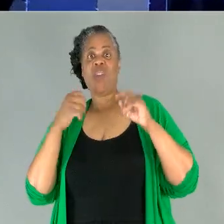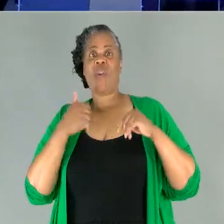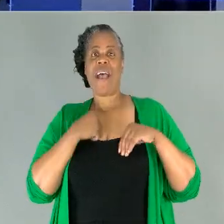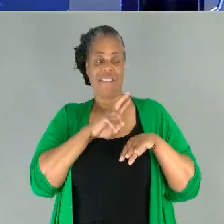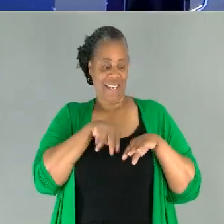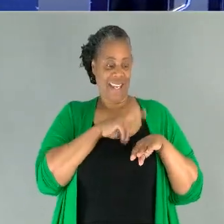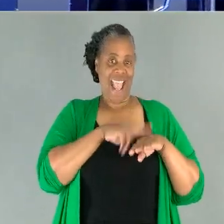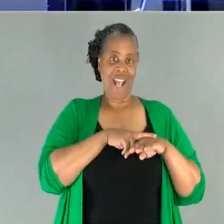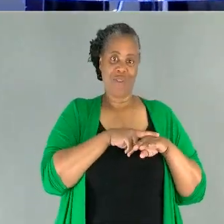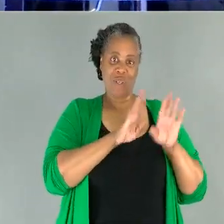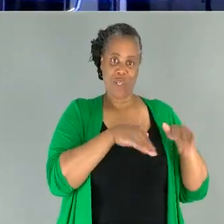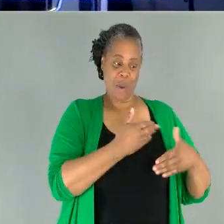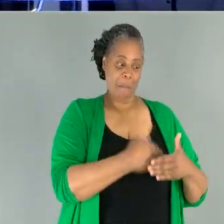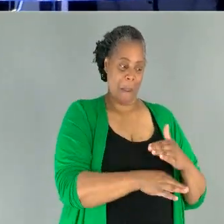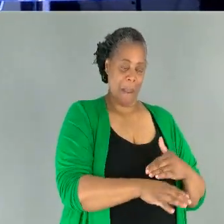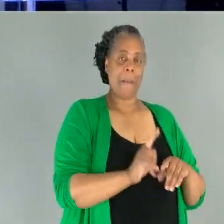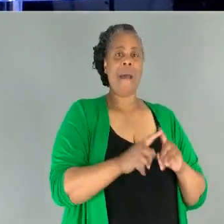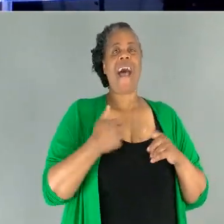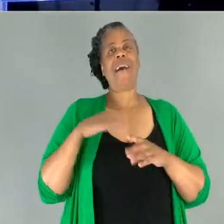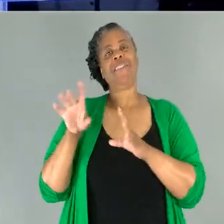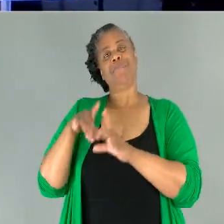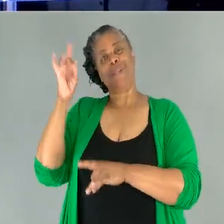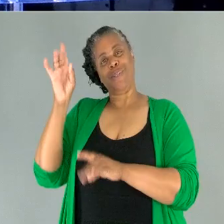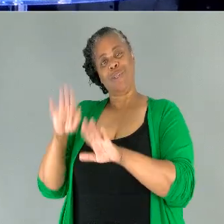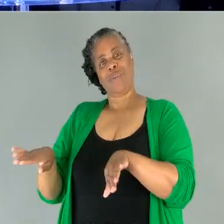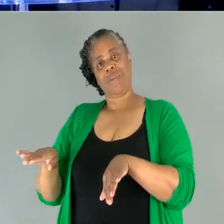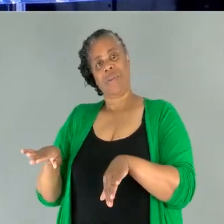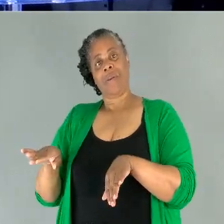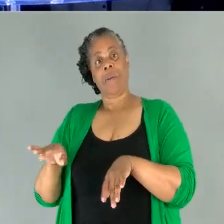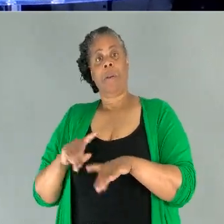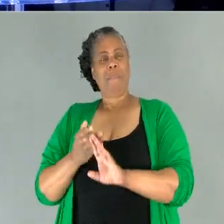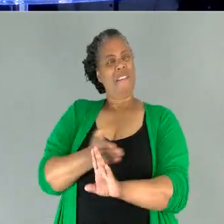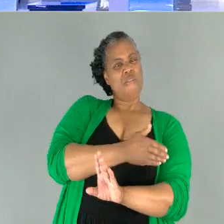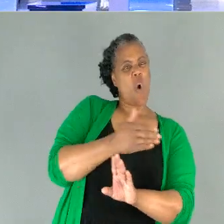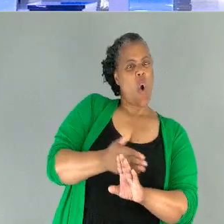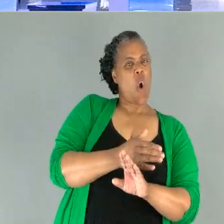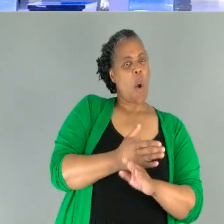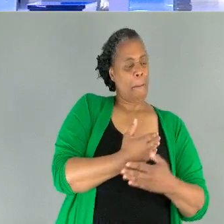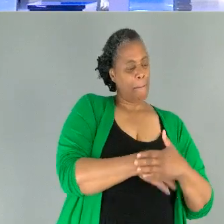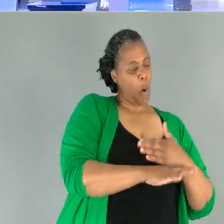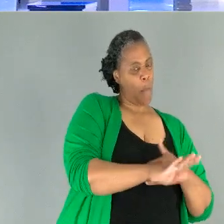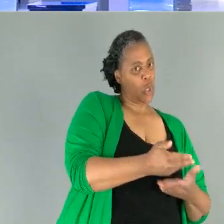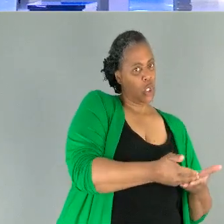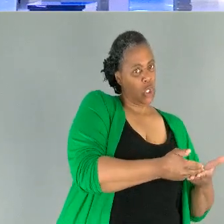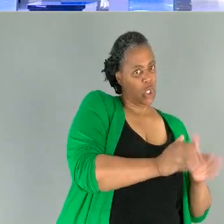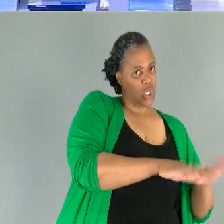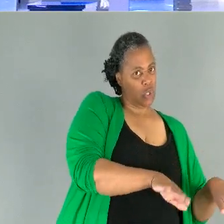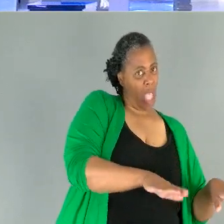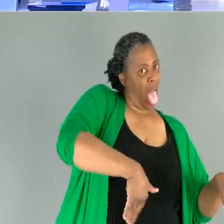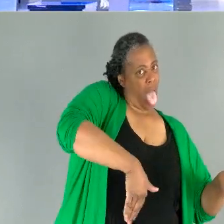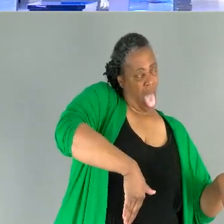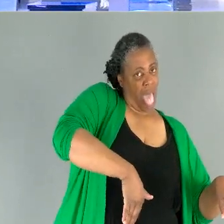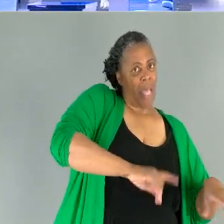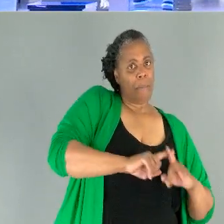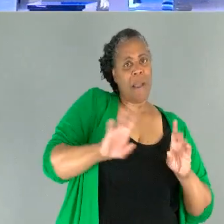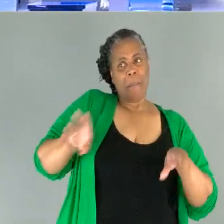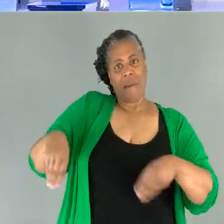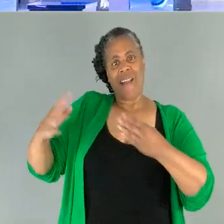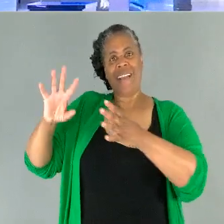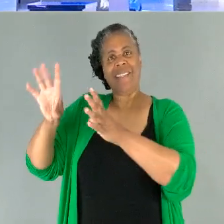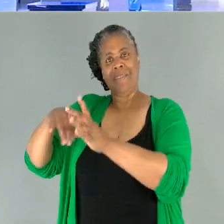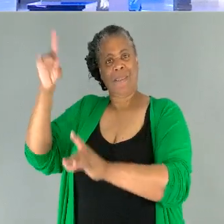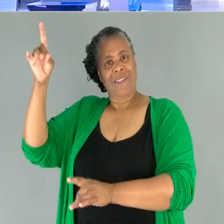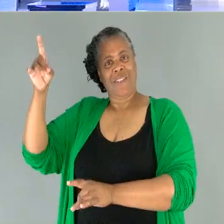children. Even before you have natural children, the Lord gives you the opportunity to have some